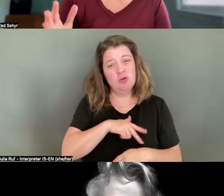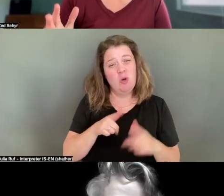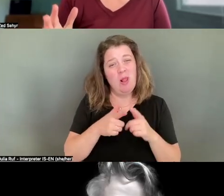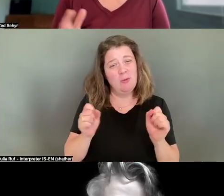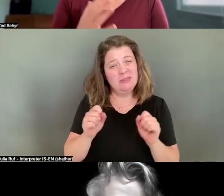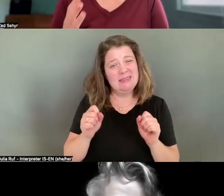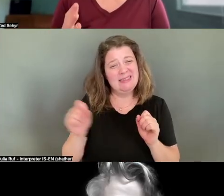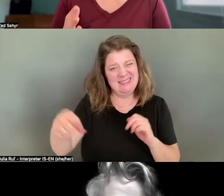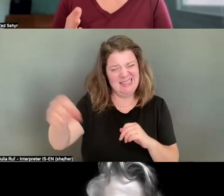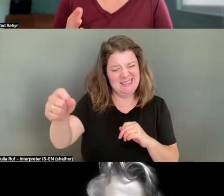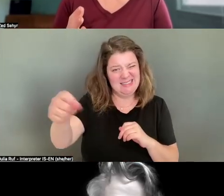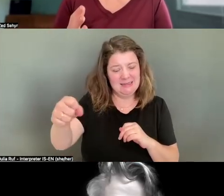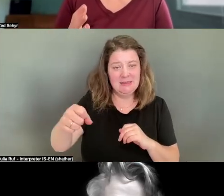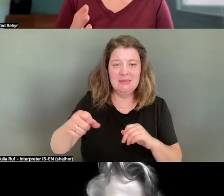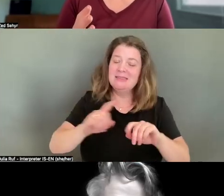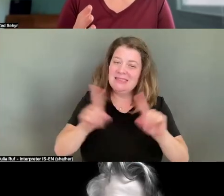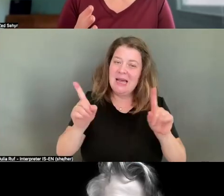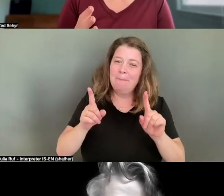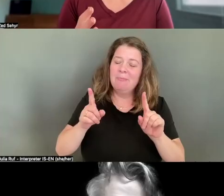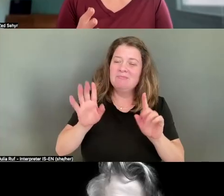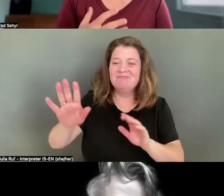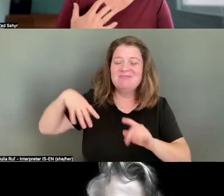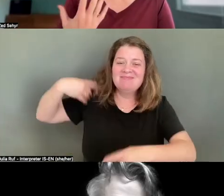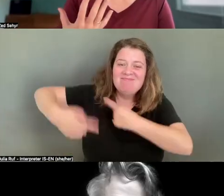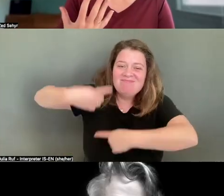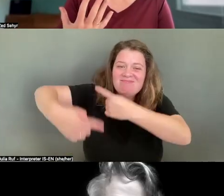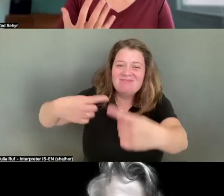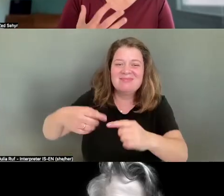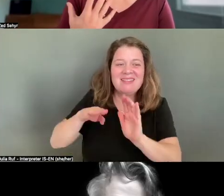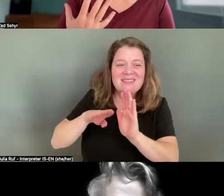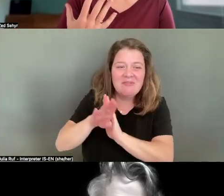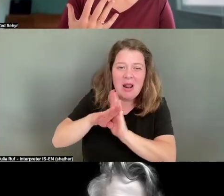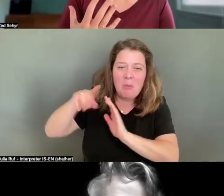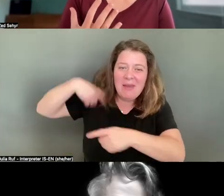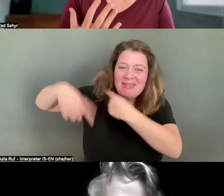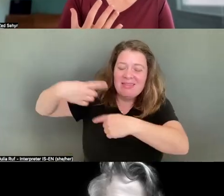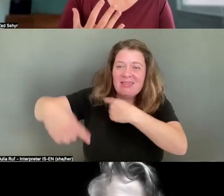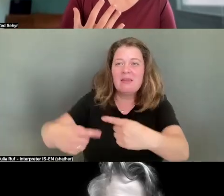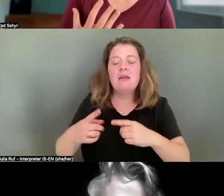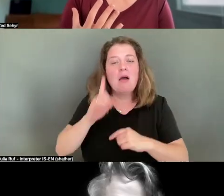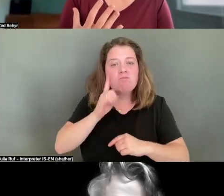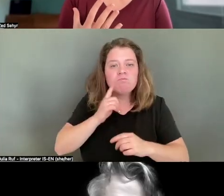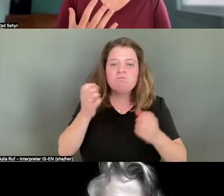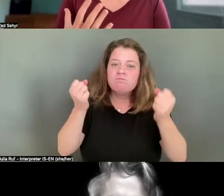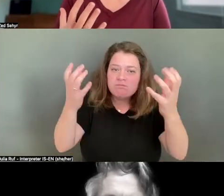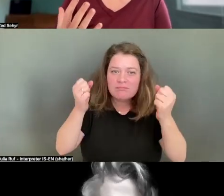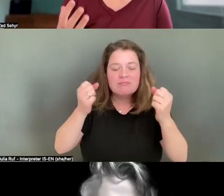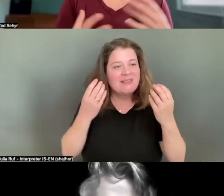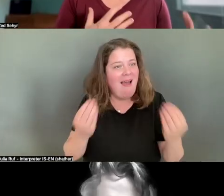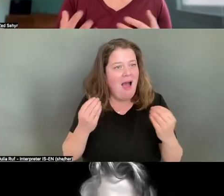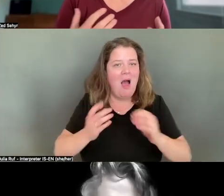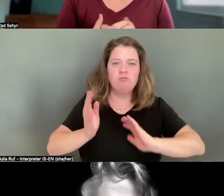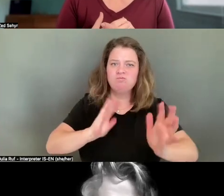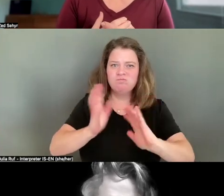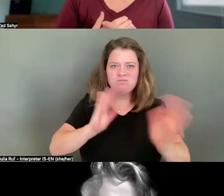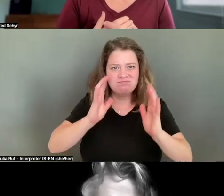like developmental context in how how deaf signers acquire sign language, where